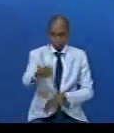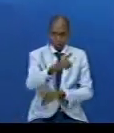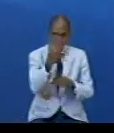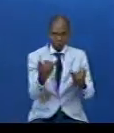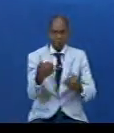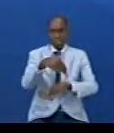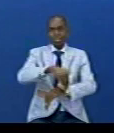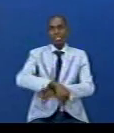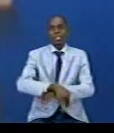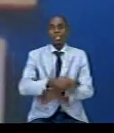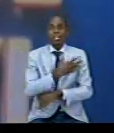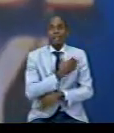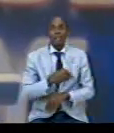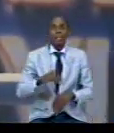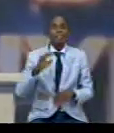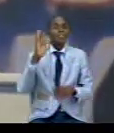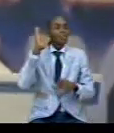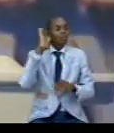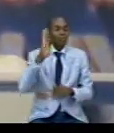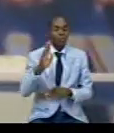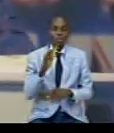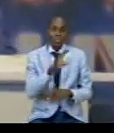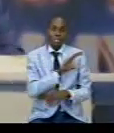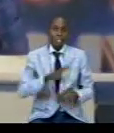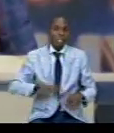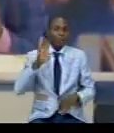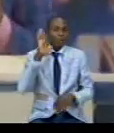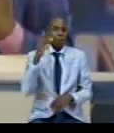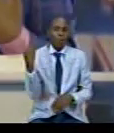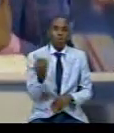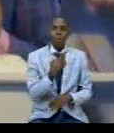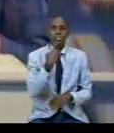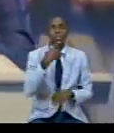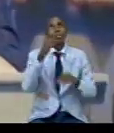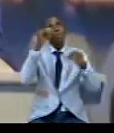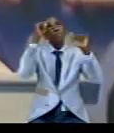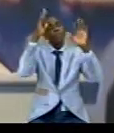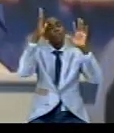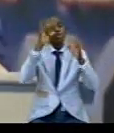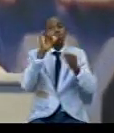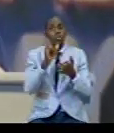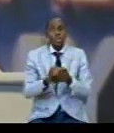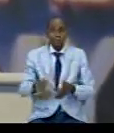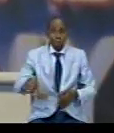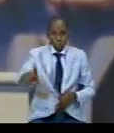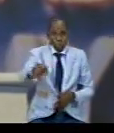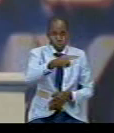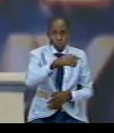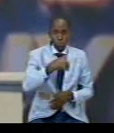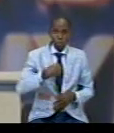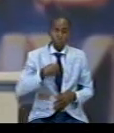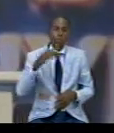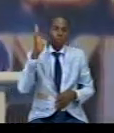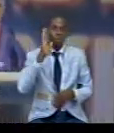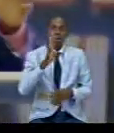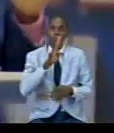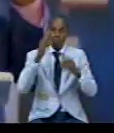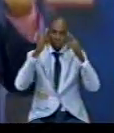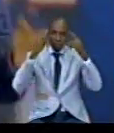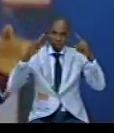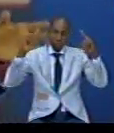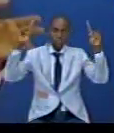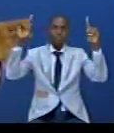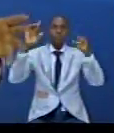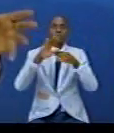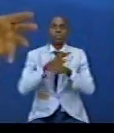he would always say, Father, and so that we too will be successful and we will have the